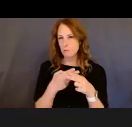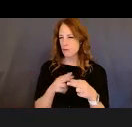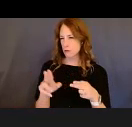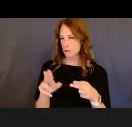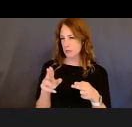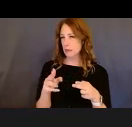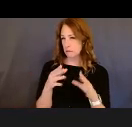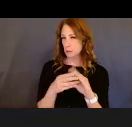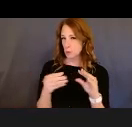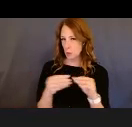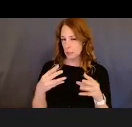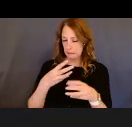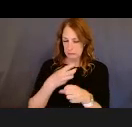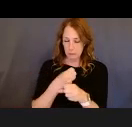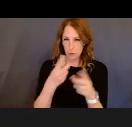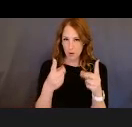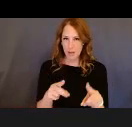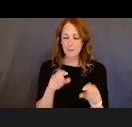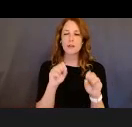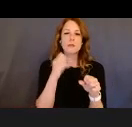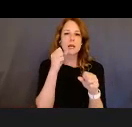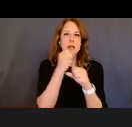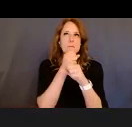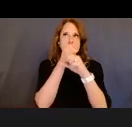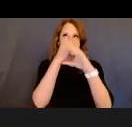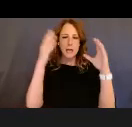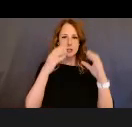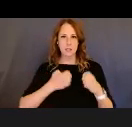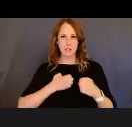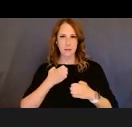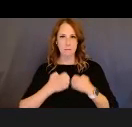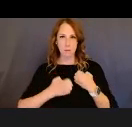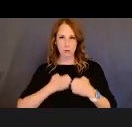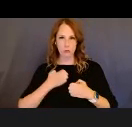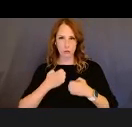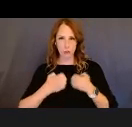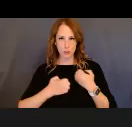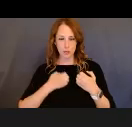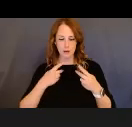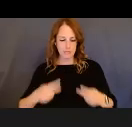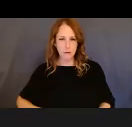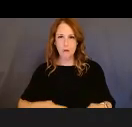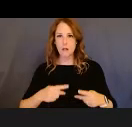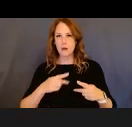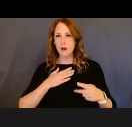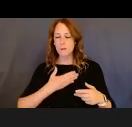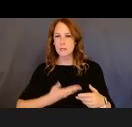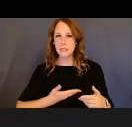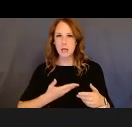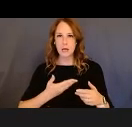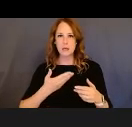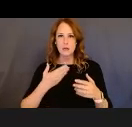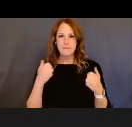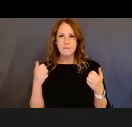what happened on that day. You can only imagine the emotional turmoil, the physical turmoil, the upset, the